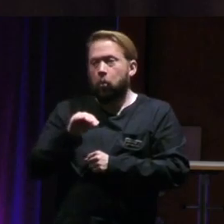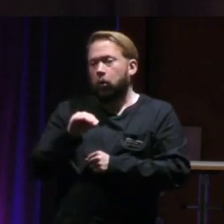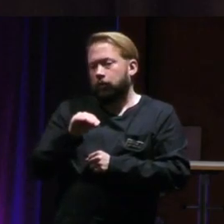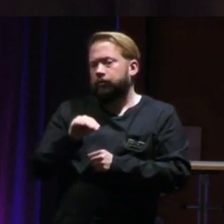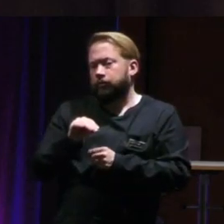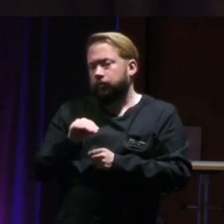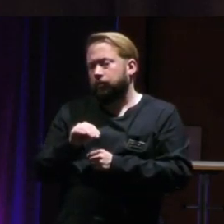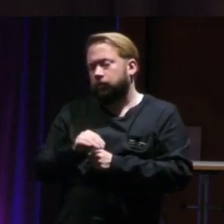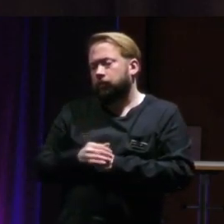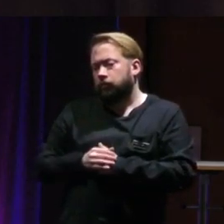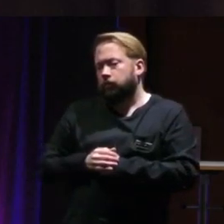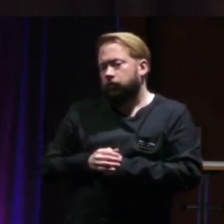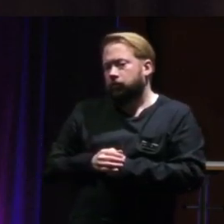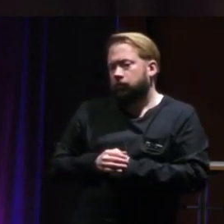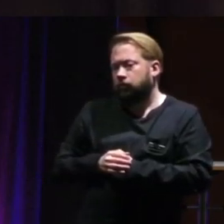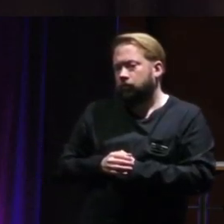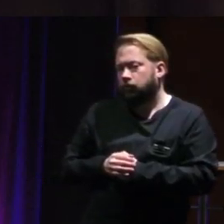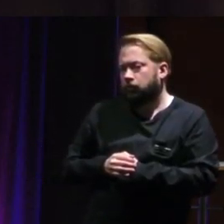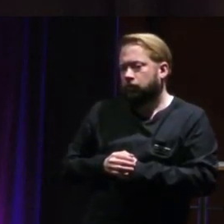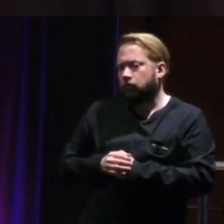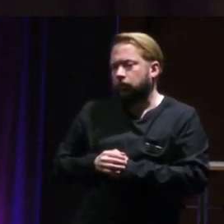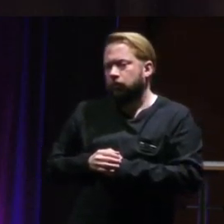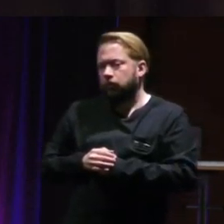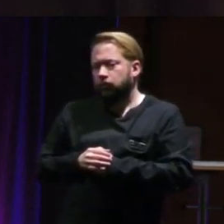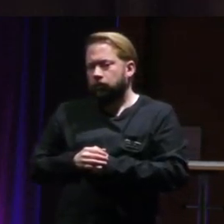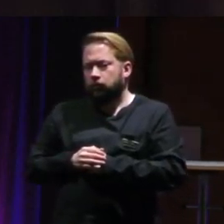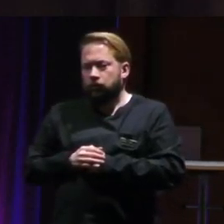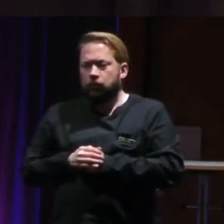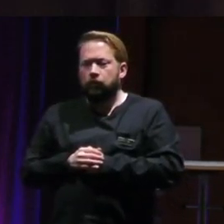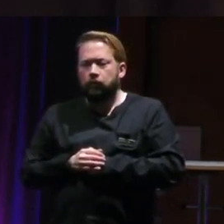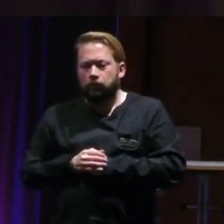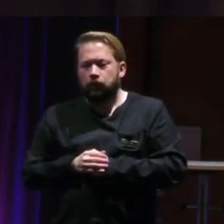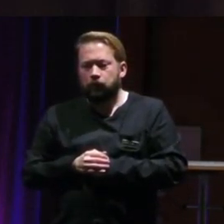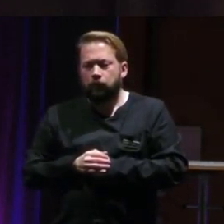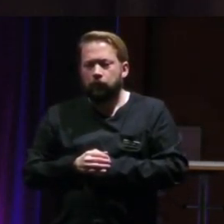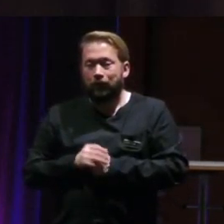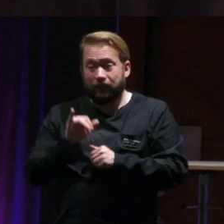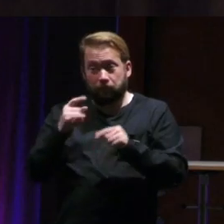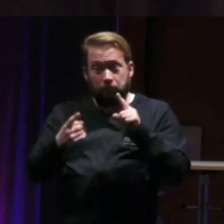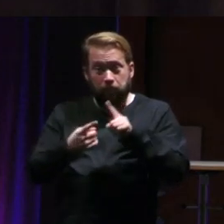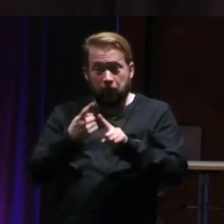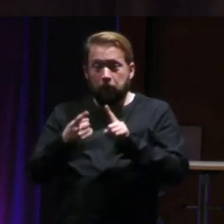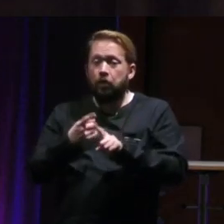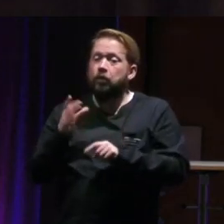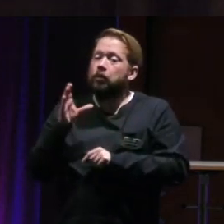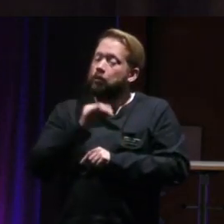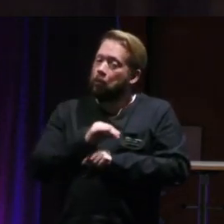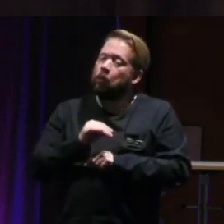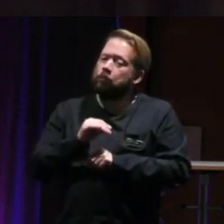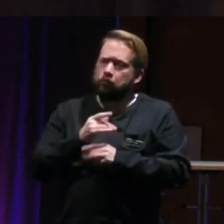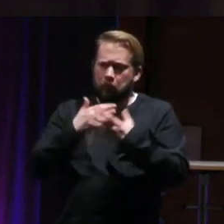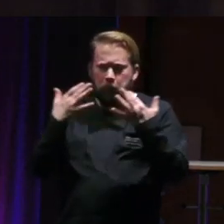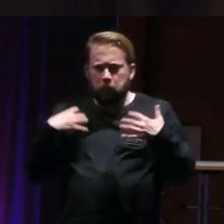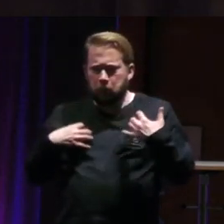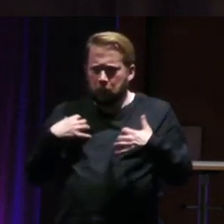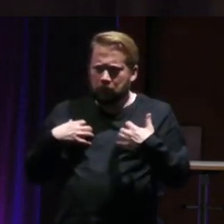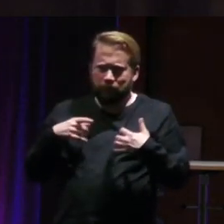lot of, you know, critiques from the beginning, like, nobody will read it, everybody knows